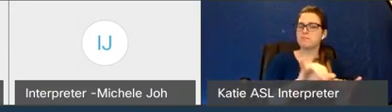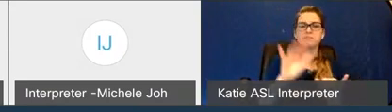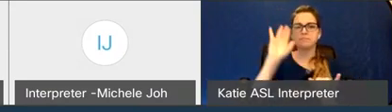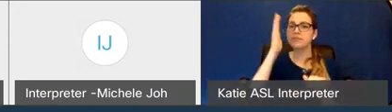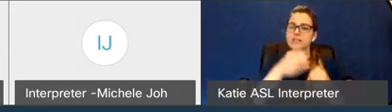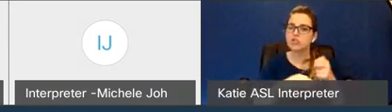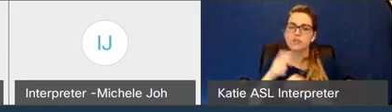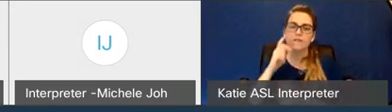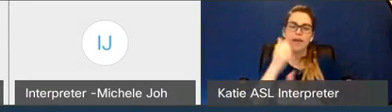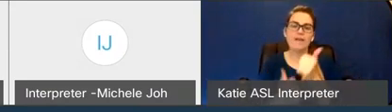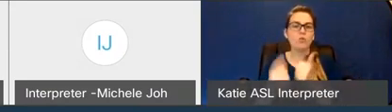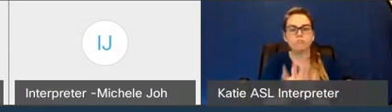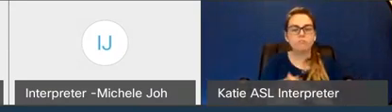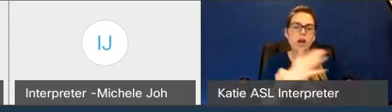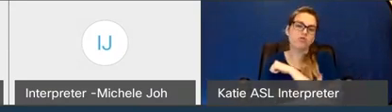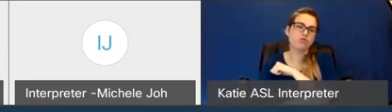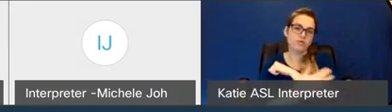the affiliation,